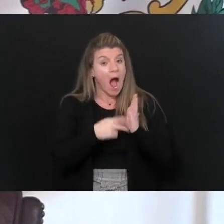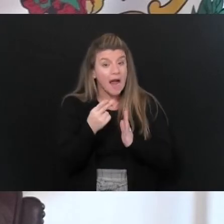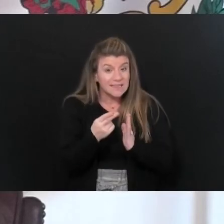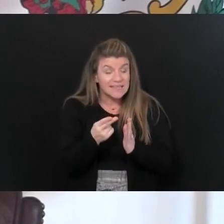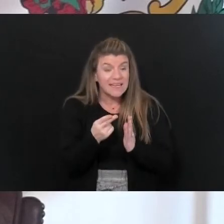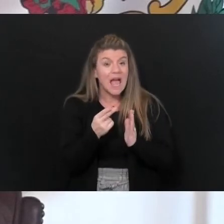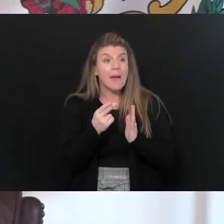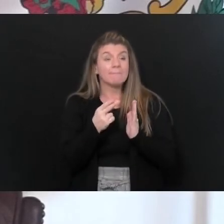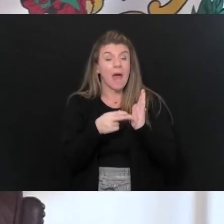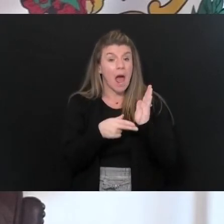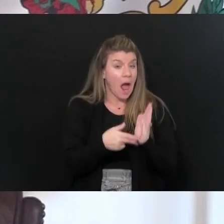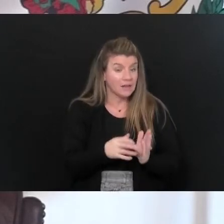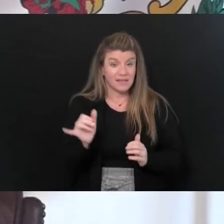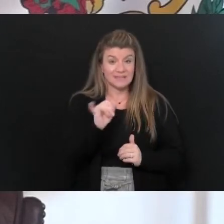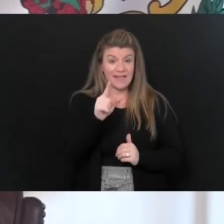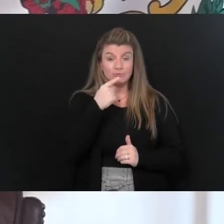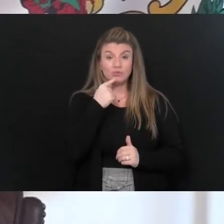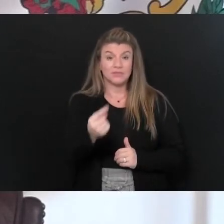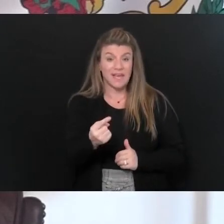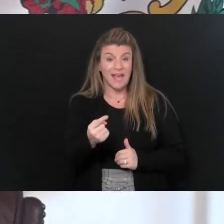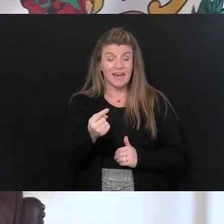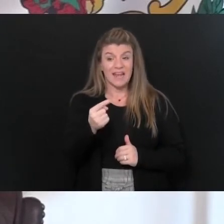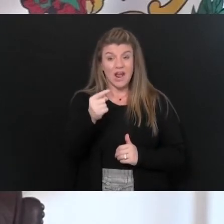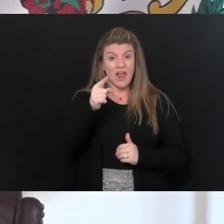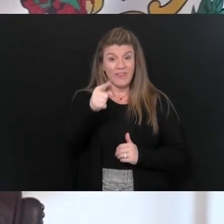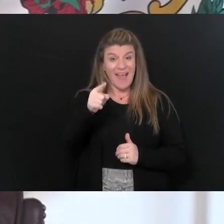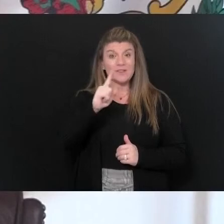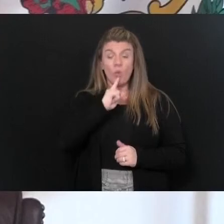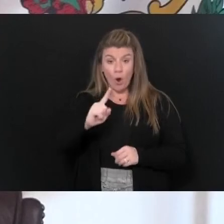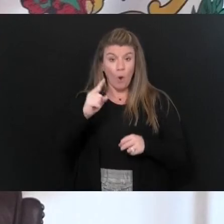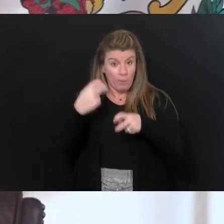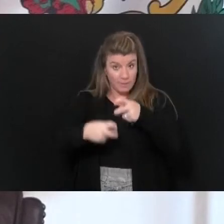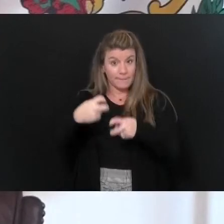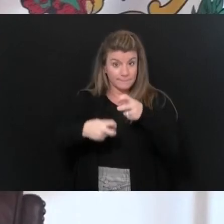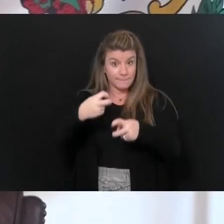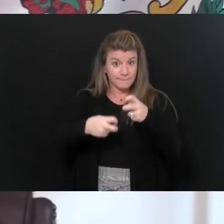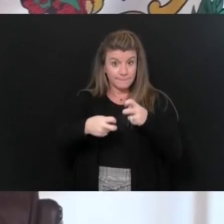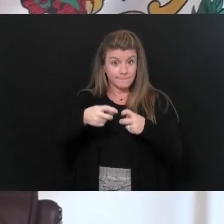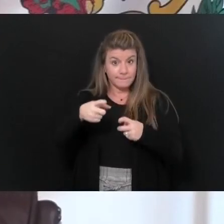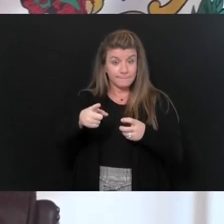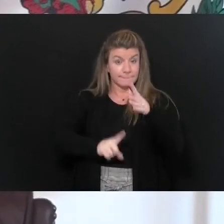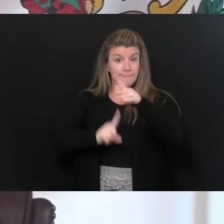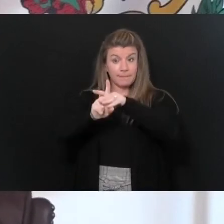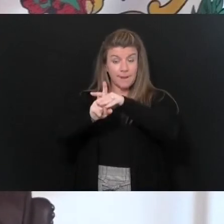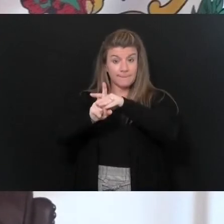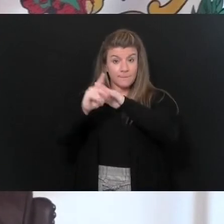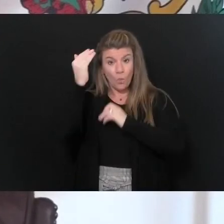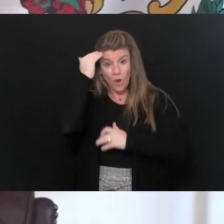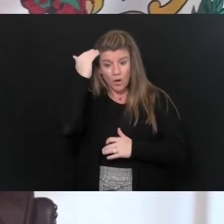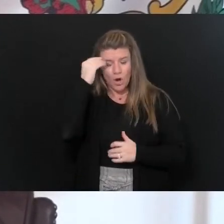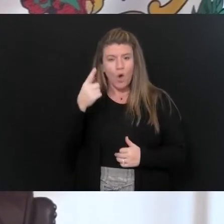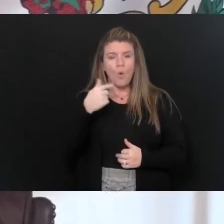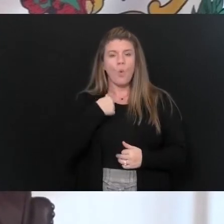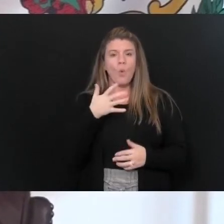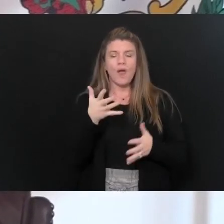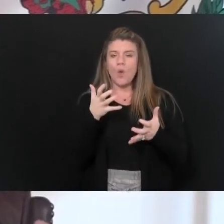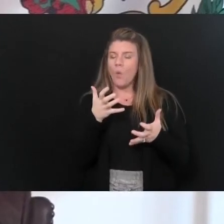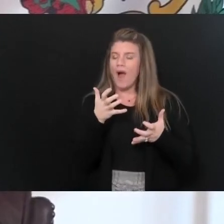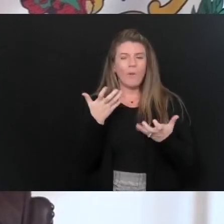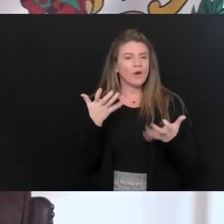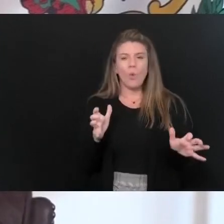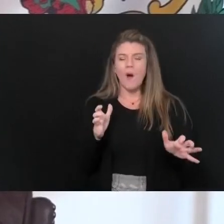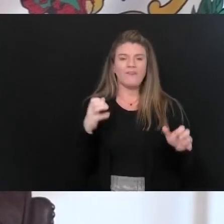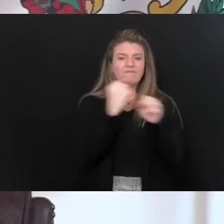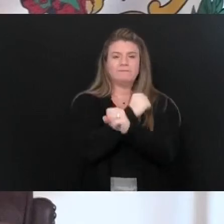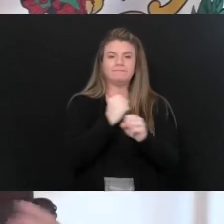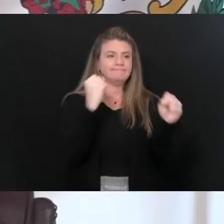just exactly what you said is a real life problem. You know, we want constant food fights with